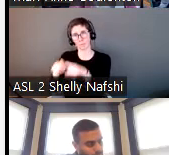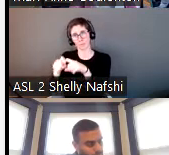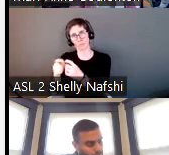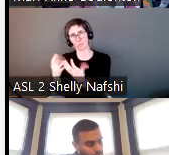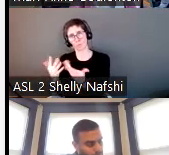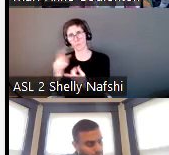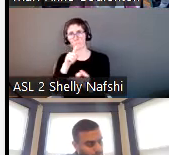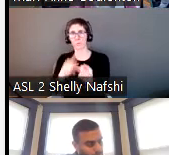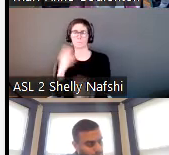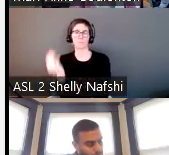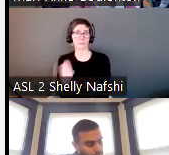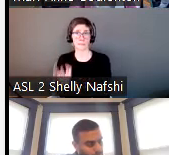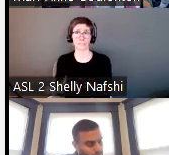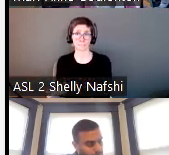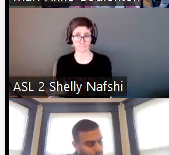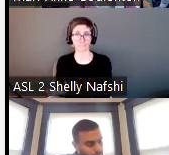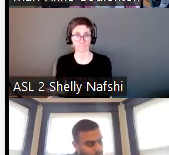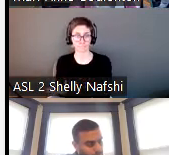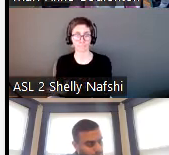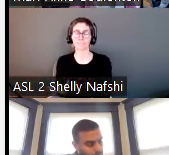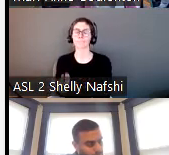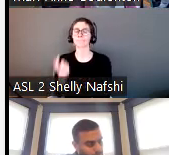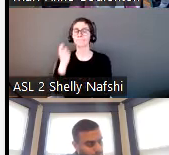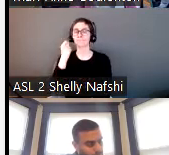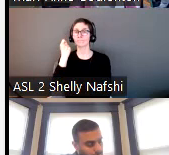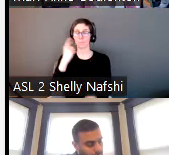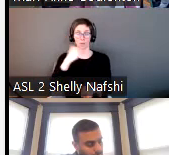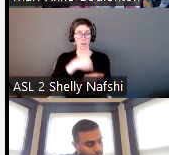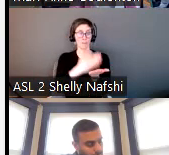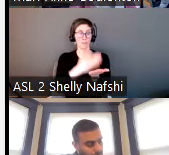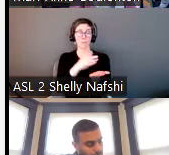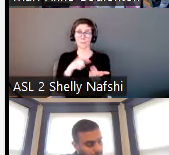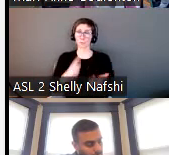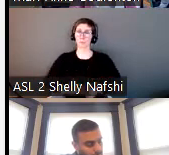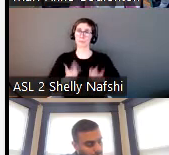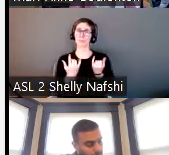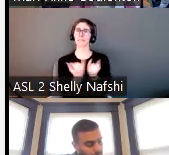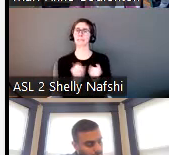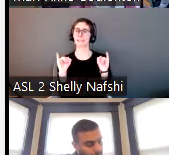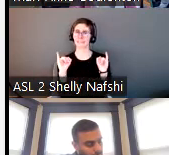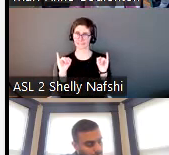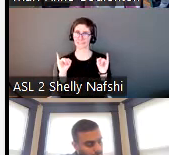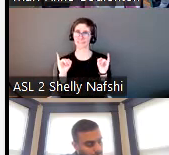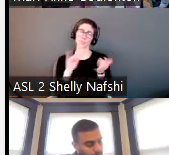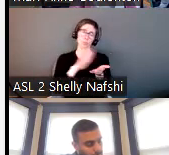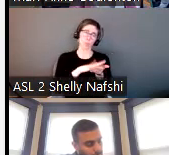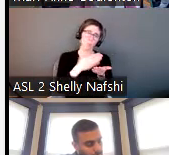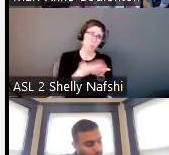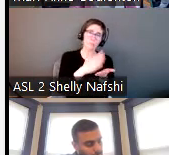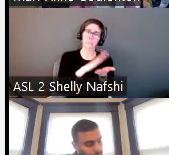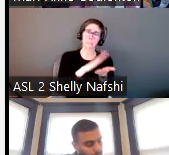In the suite, clients must live independently. So they must be able to cook and clean for themselves and do some light